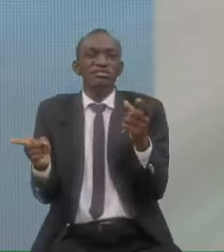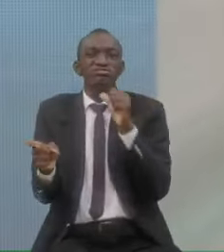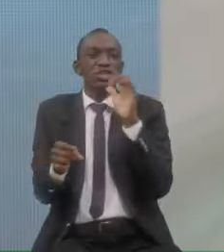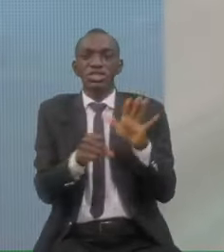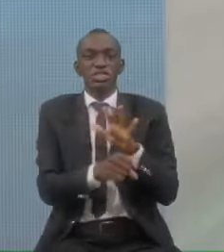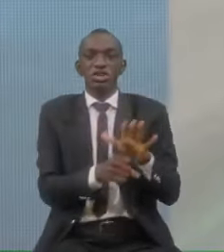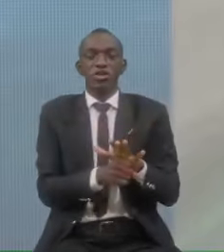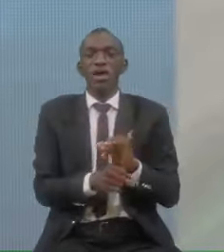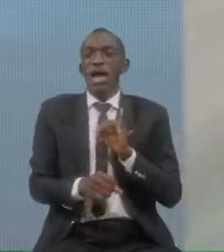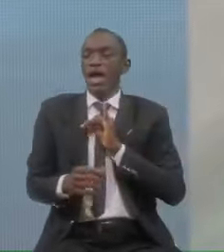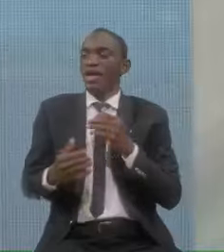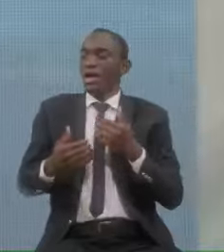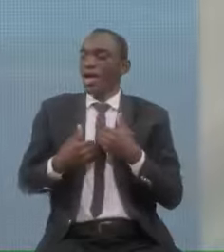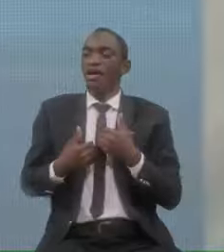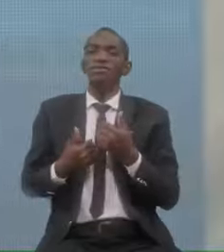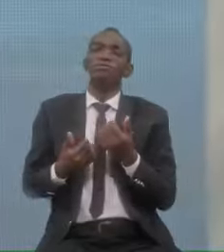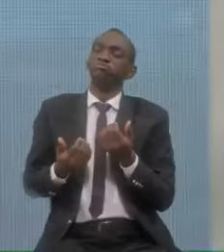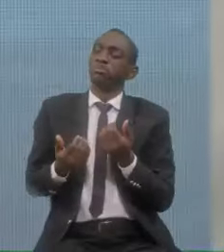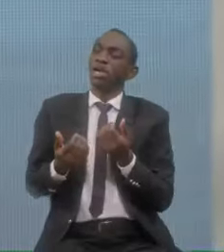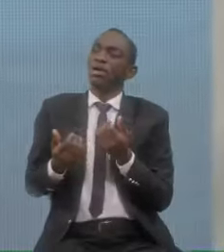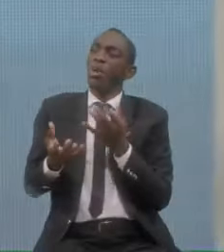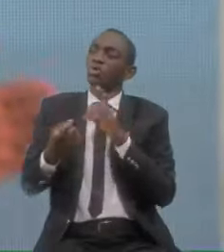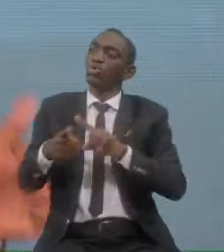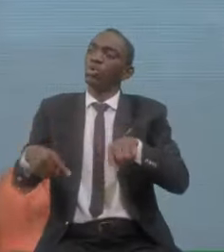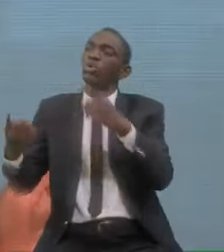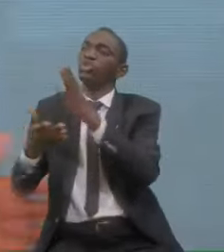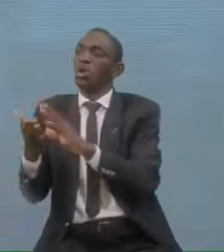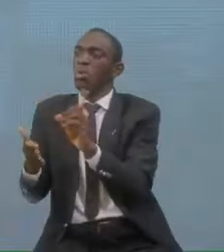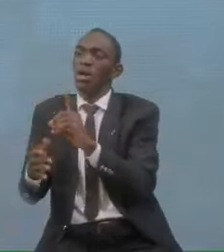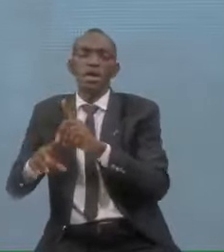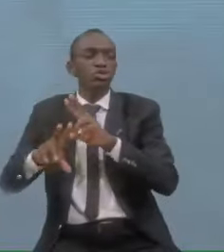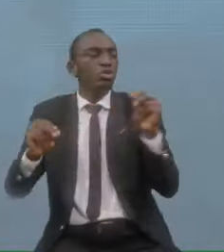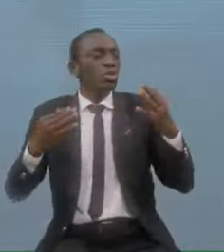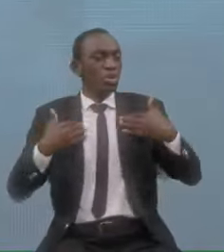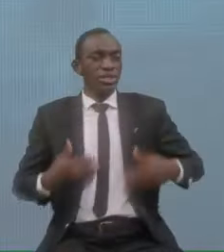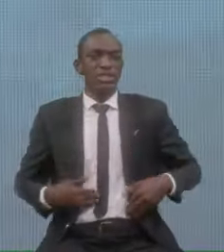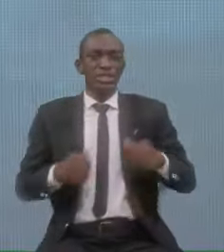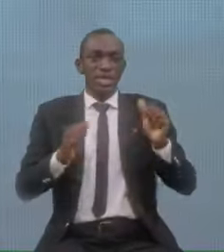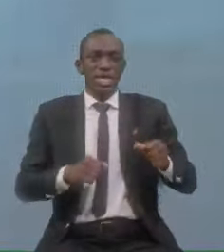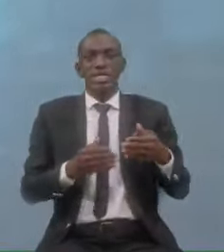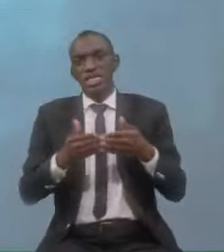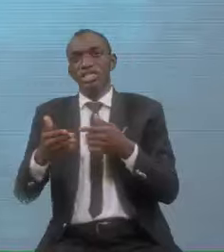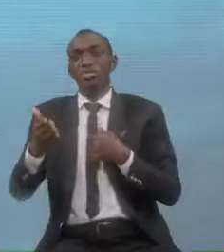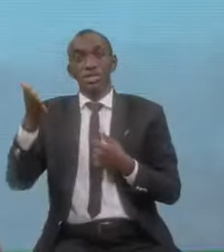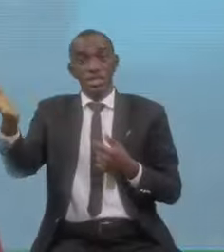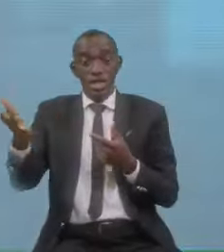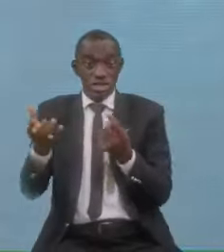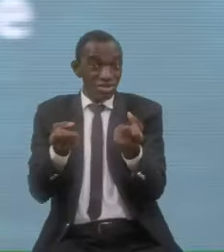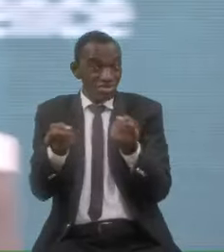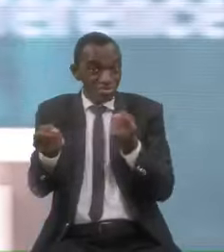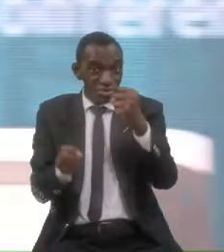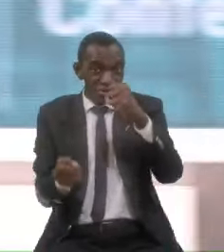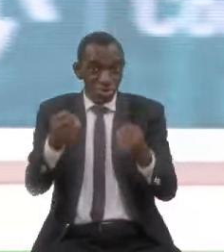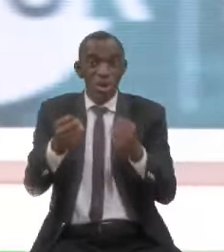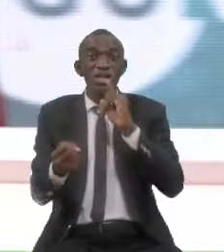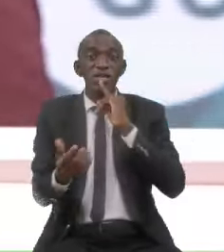have any direction to lead me there. The car is good, but it's not good enough. Salvation is good.